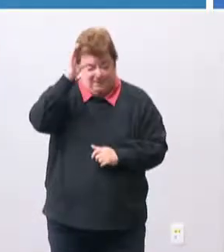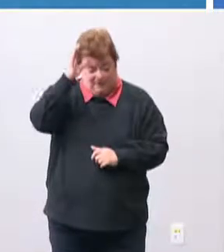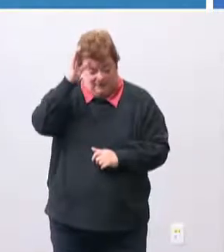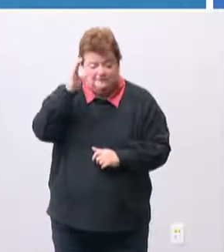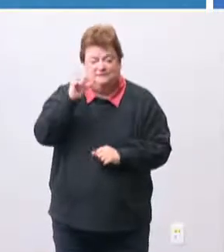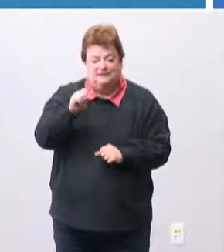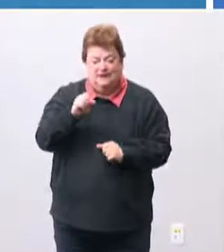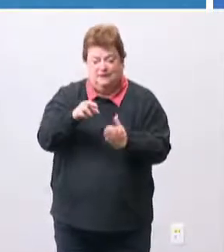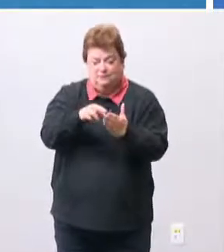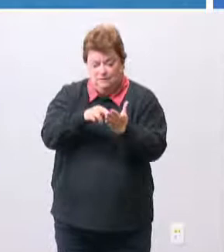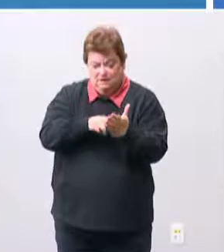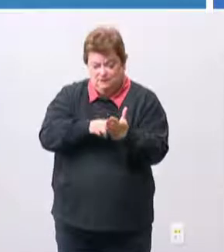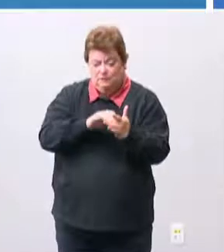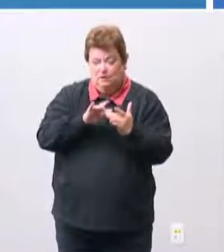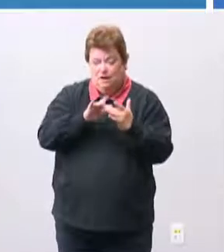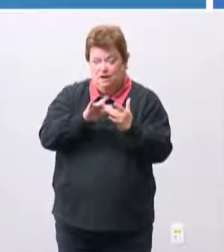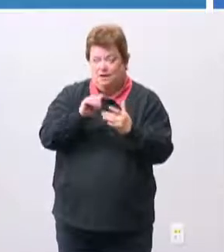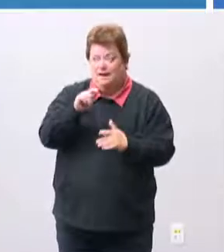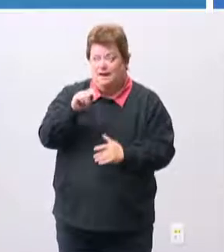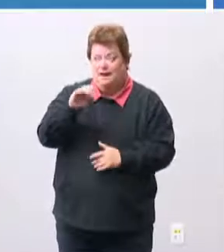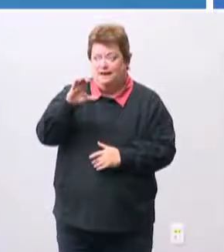to register online at